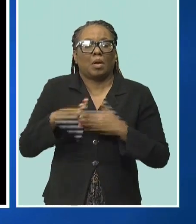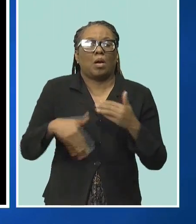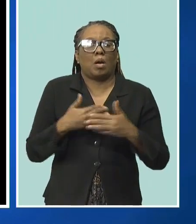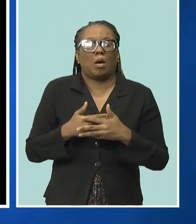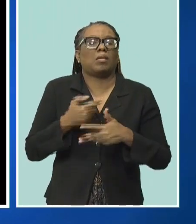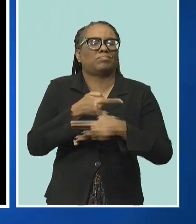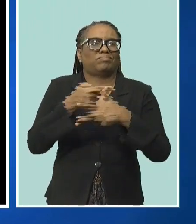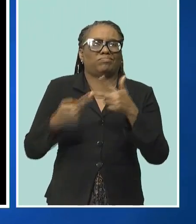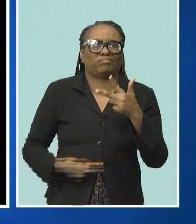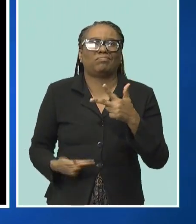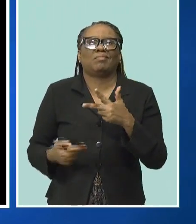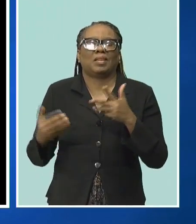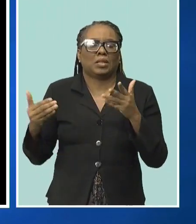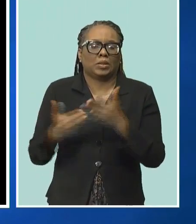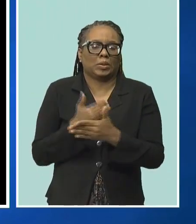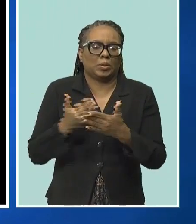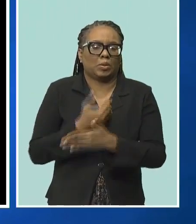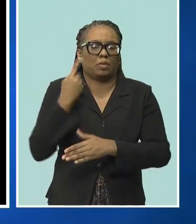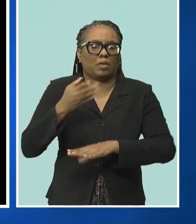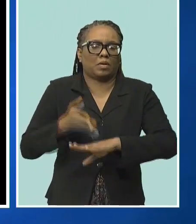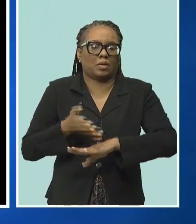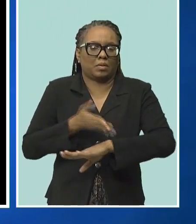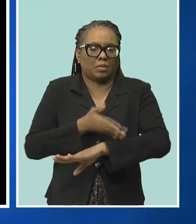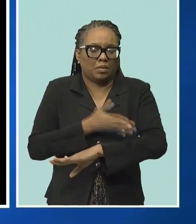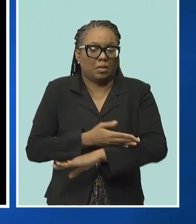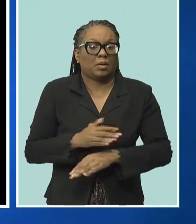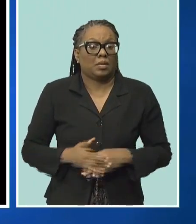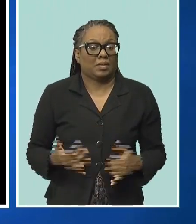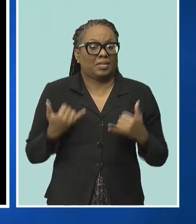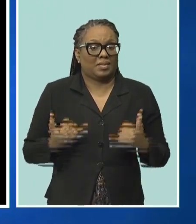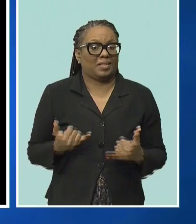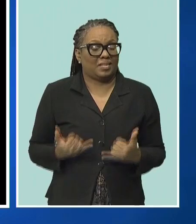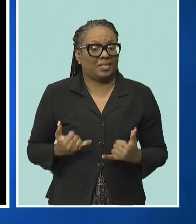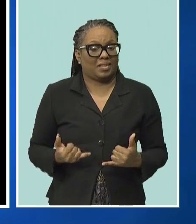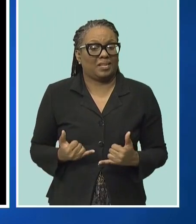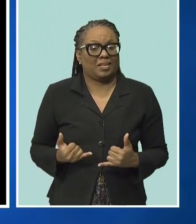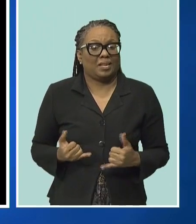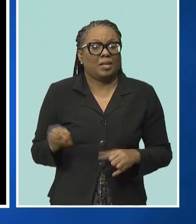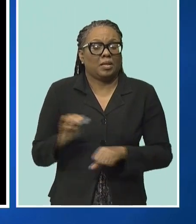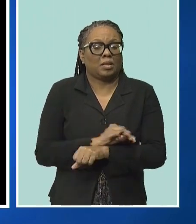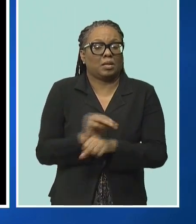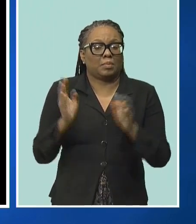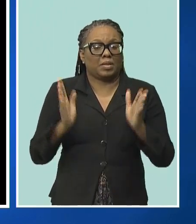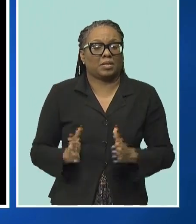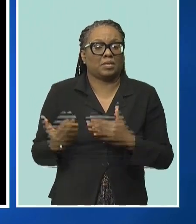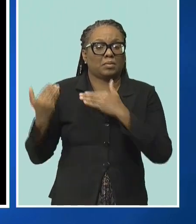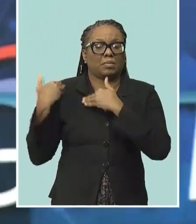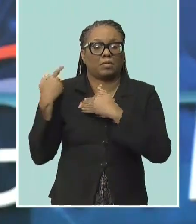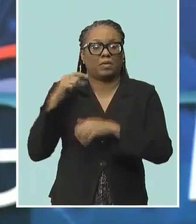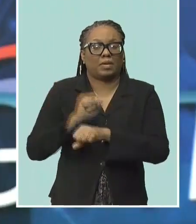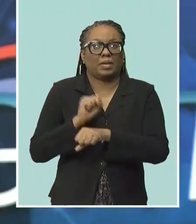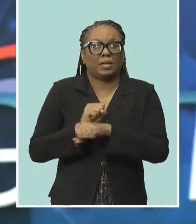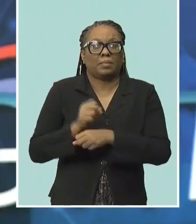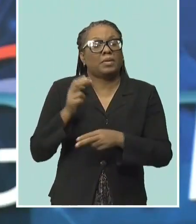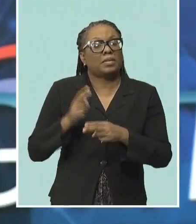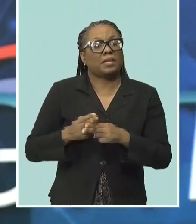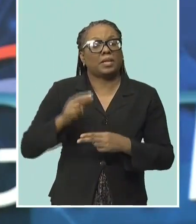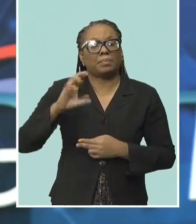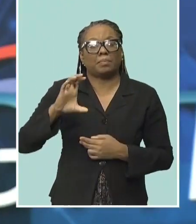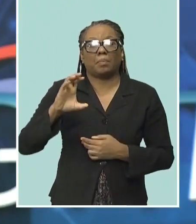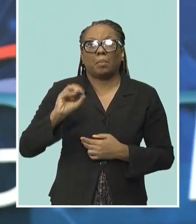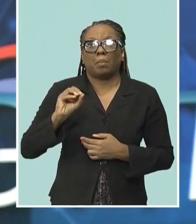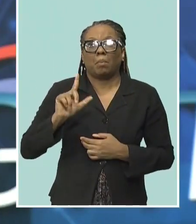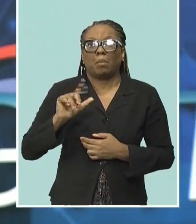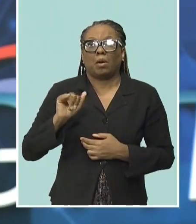Regulations 2023, and the Safety and Health at Work Accident Report Fees Order. Joining us now to give more